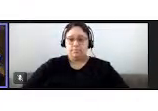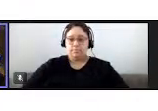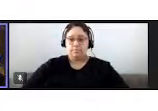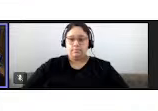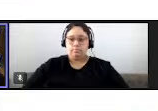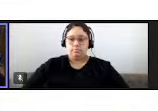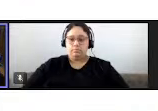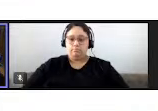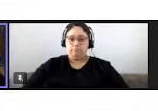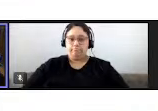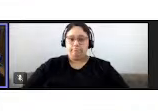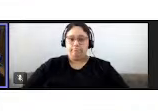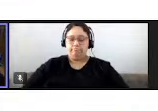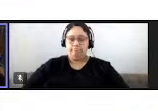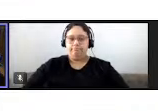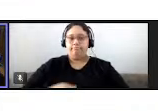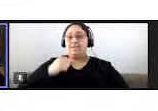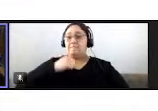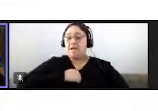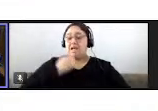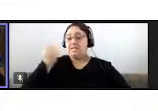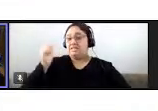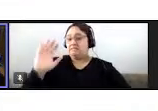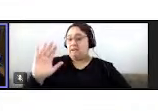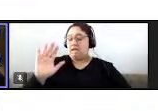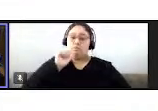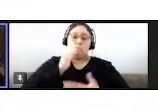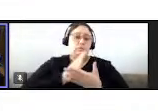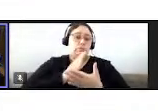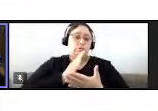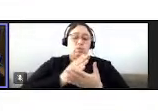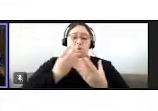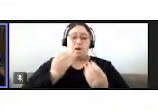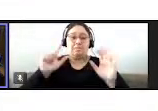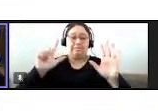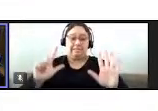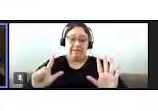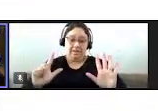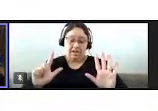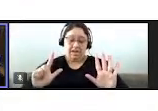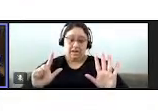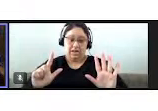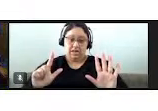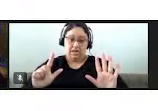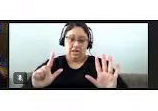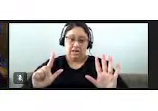I think on my slide, I'm not sure, is it number 7,